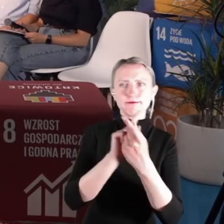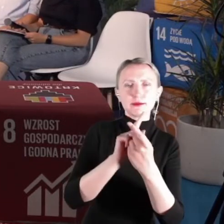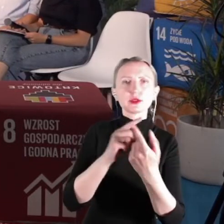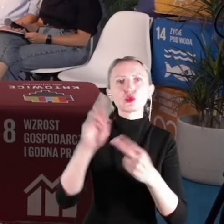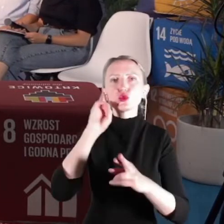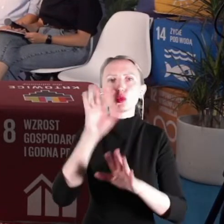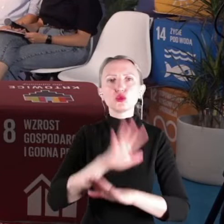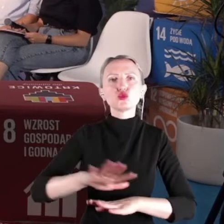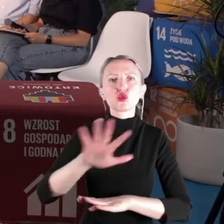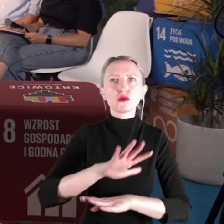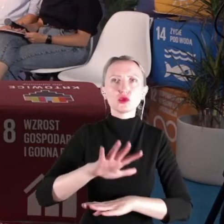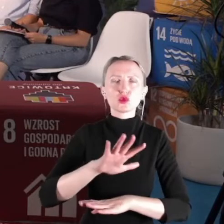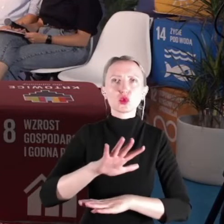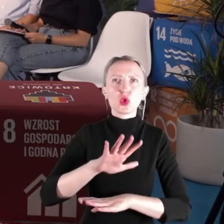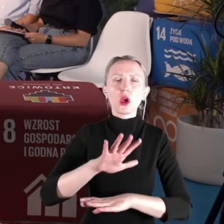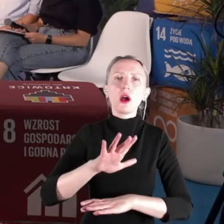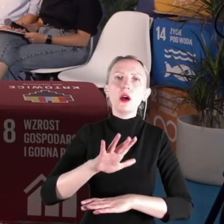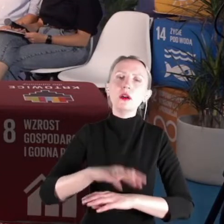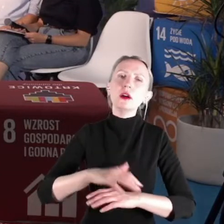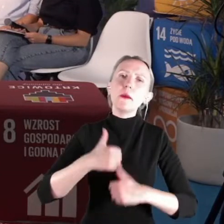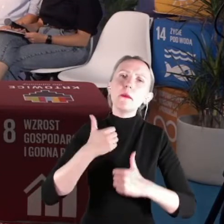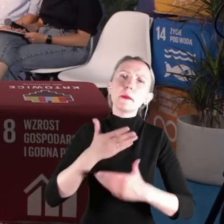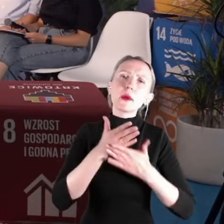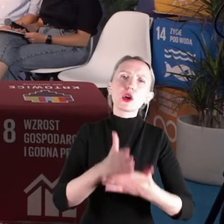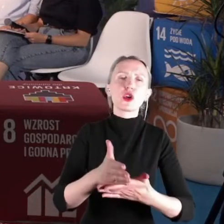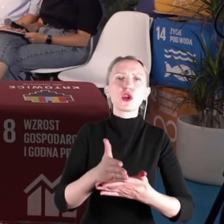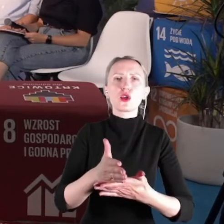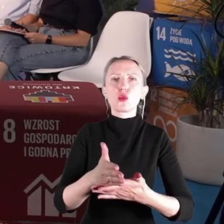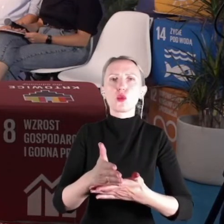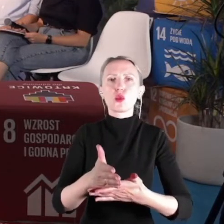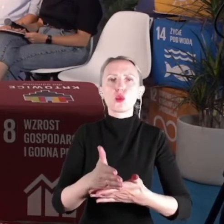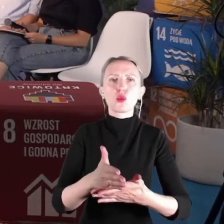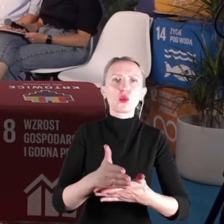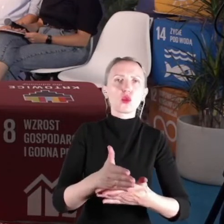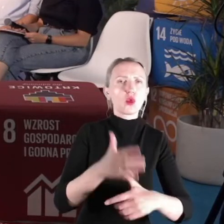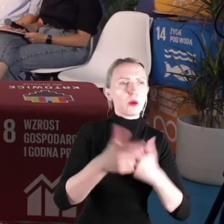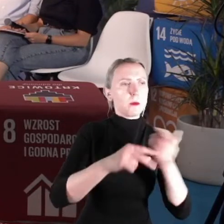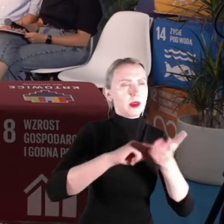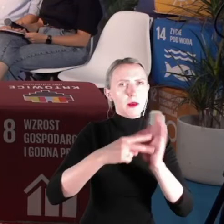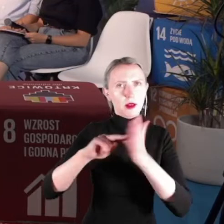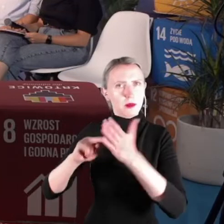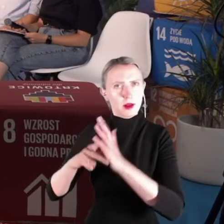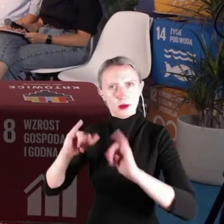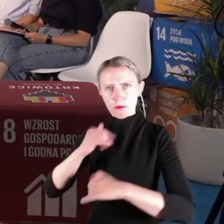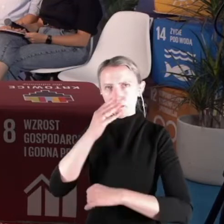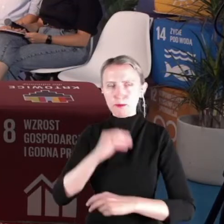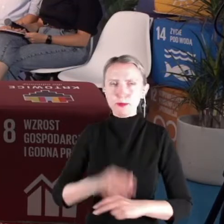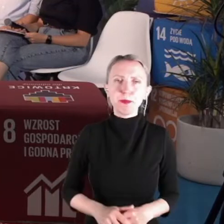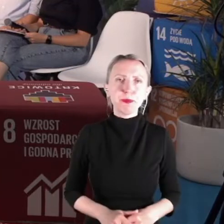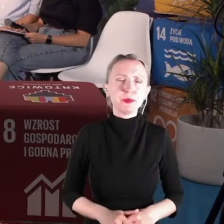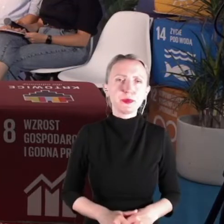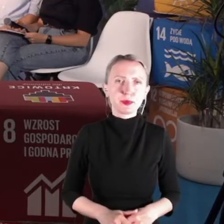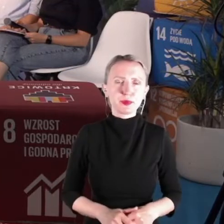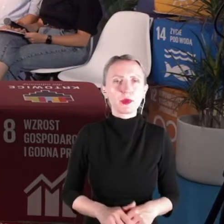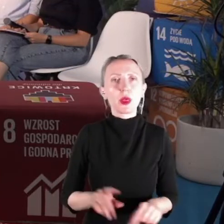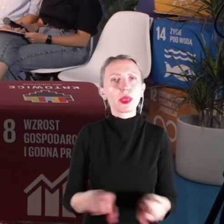planning approach based on claims, tools, and scenarios to foster sustainable and inclusive transformations